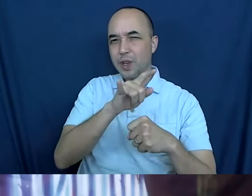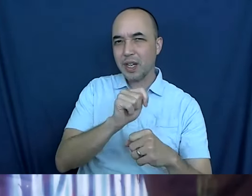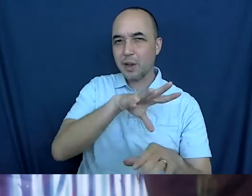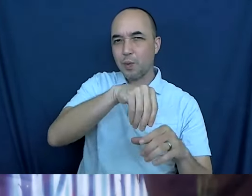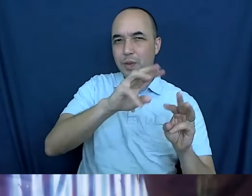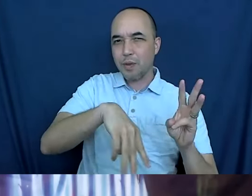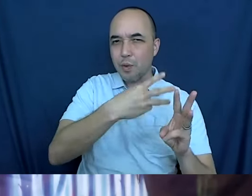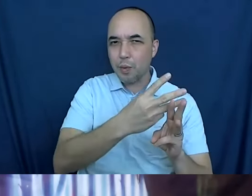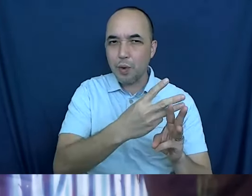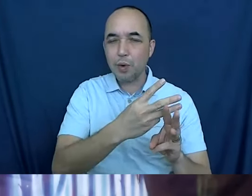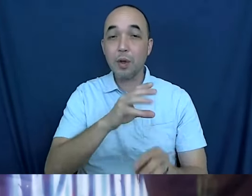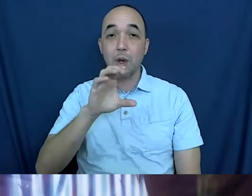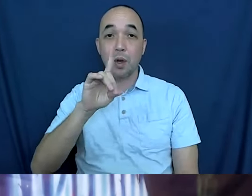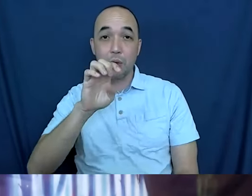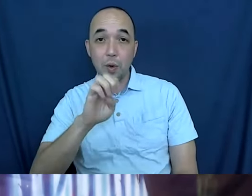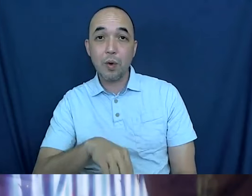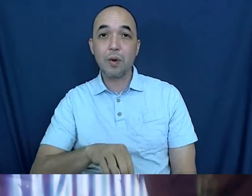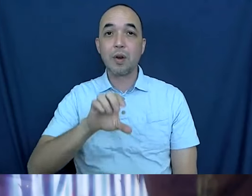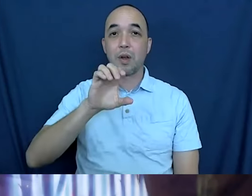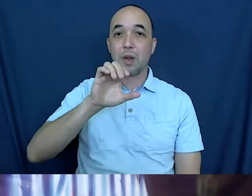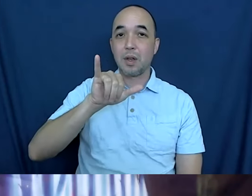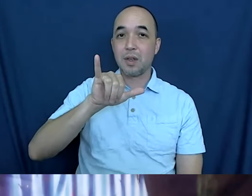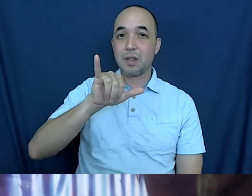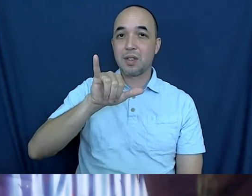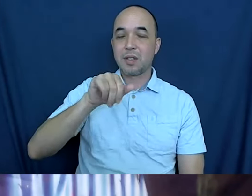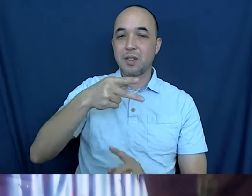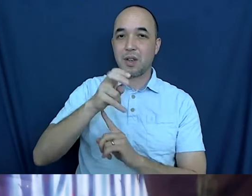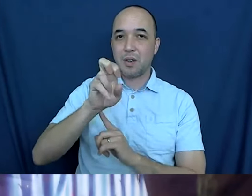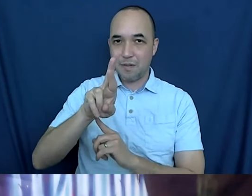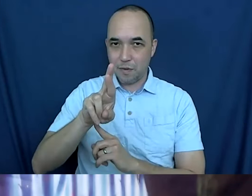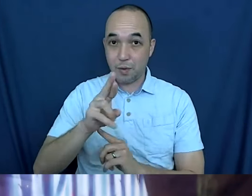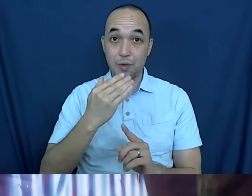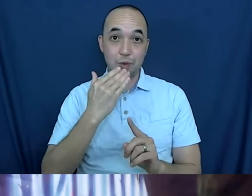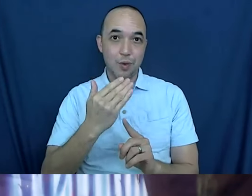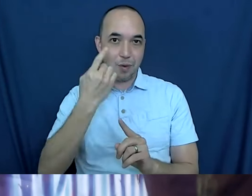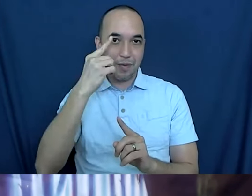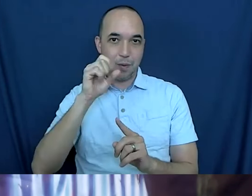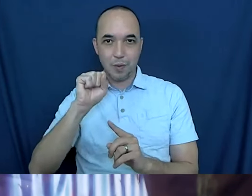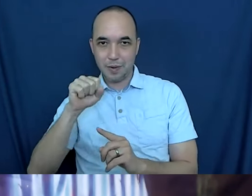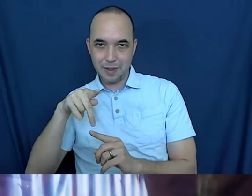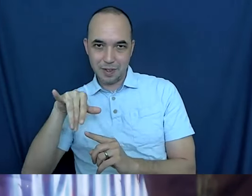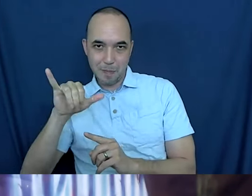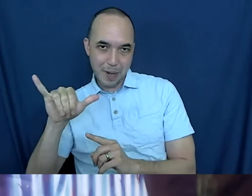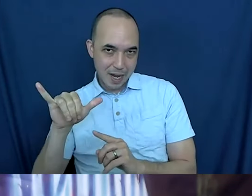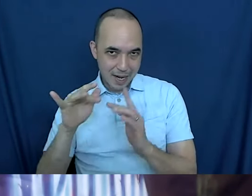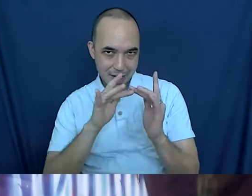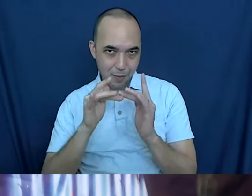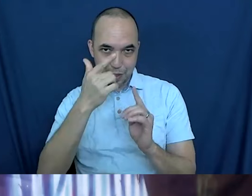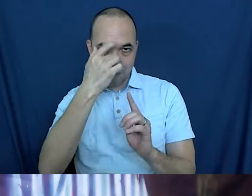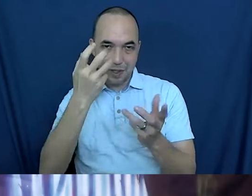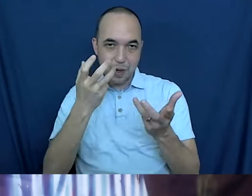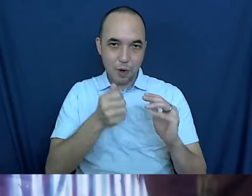ciphers, those are really great for spy networks because they don't want people to understand them. They are great